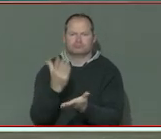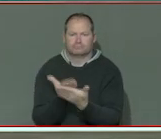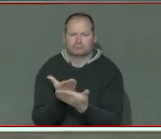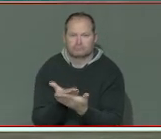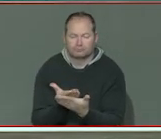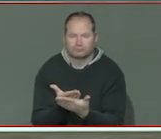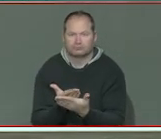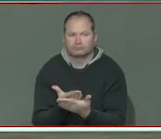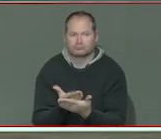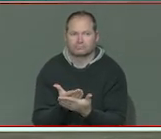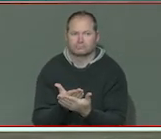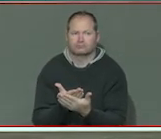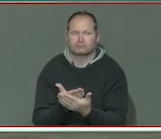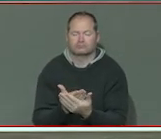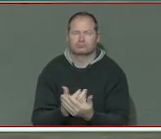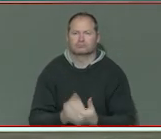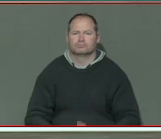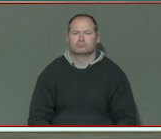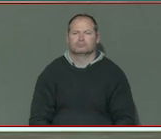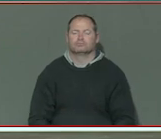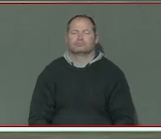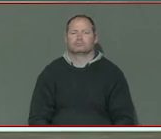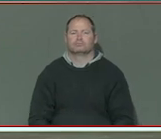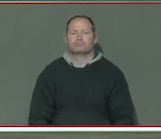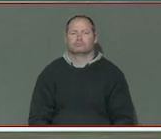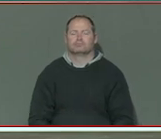and the 2,400